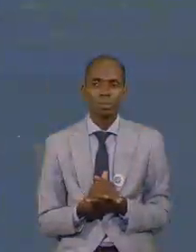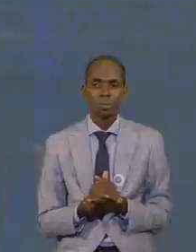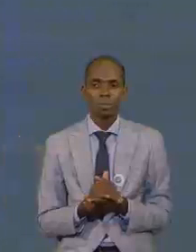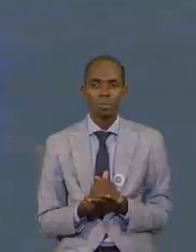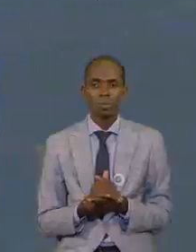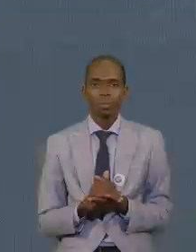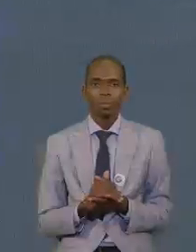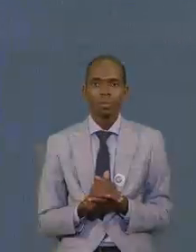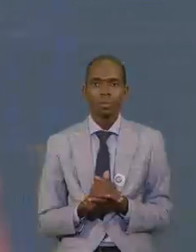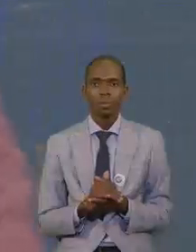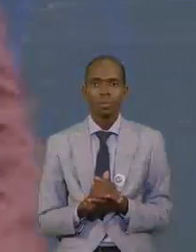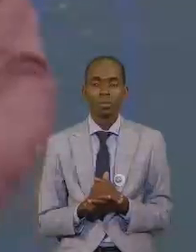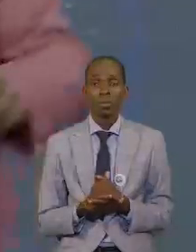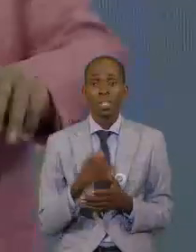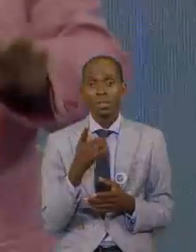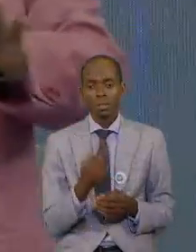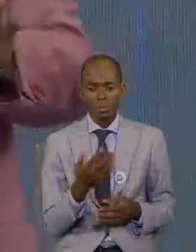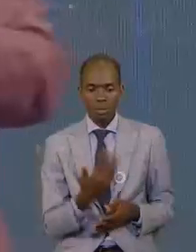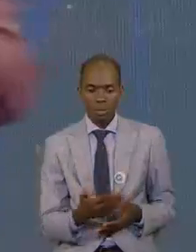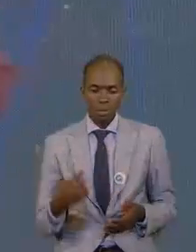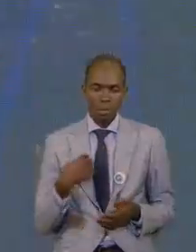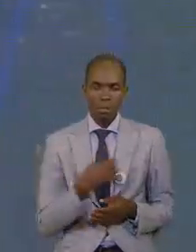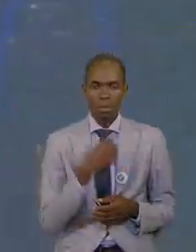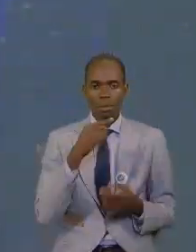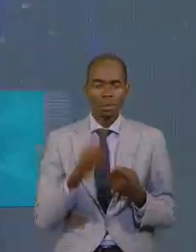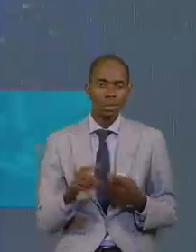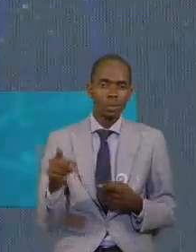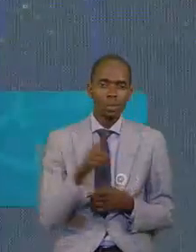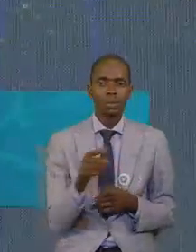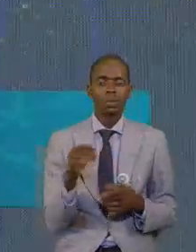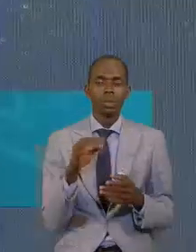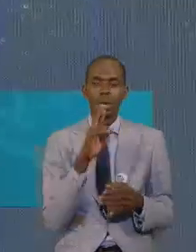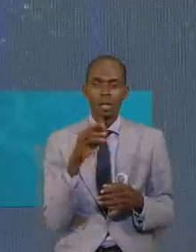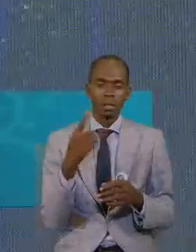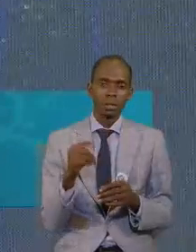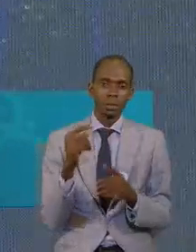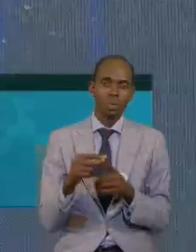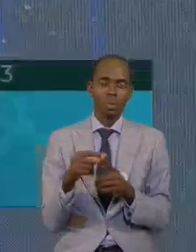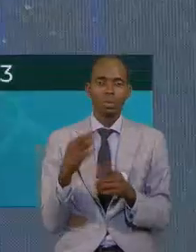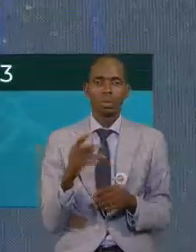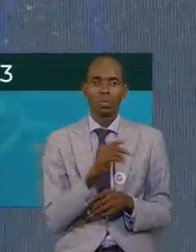For this we say unto you by the word of the Lord,